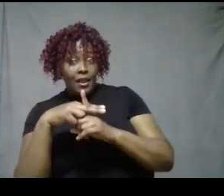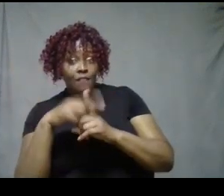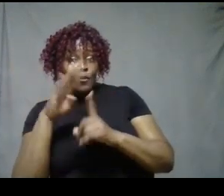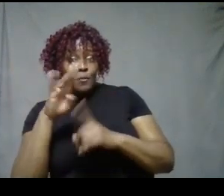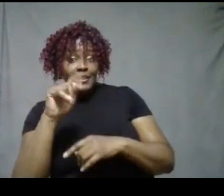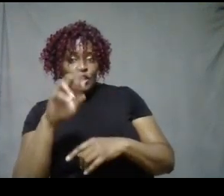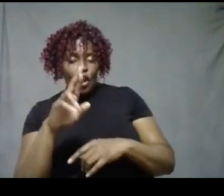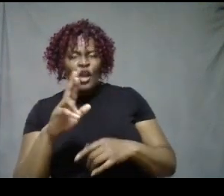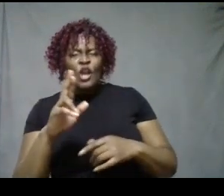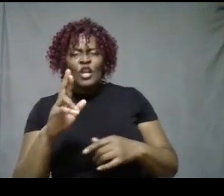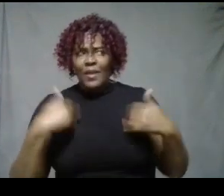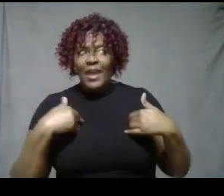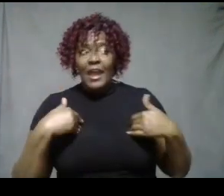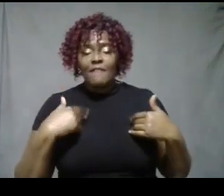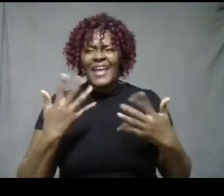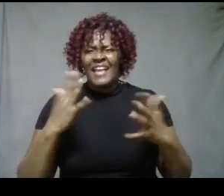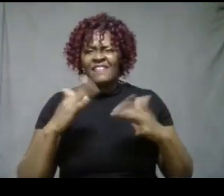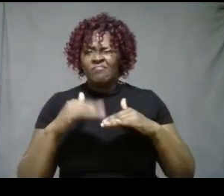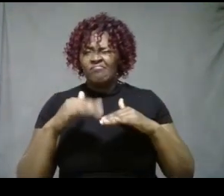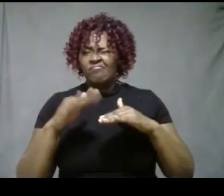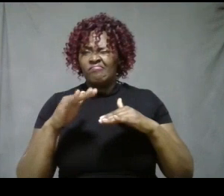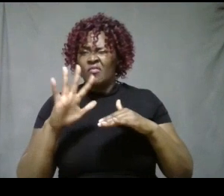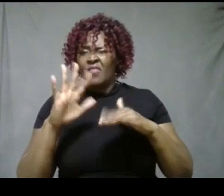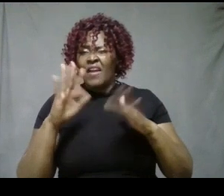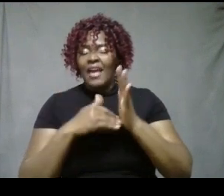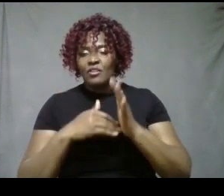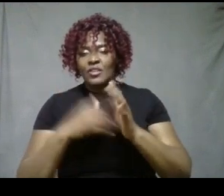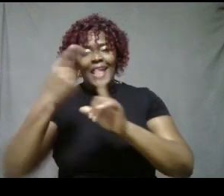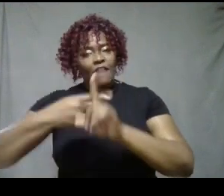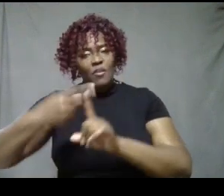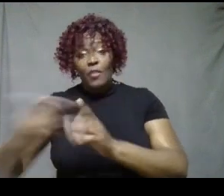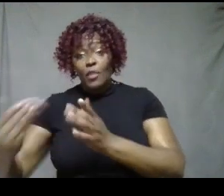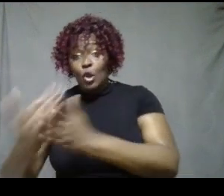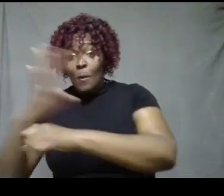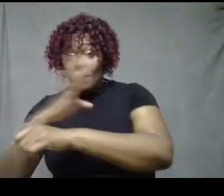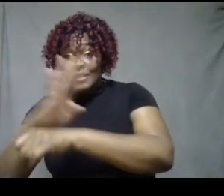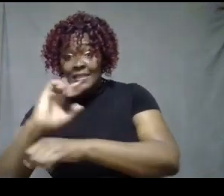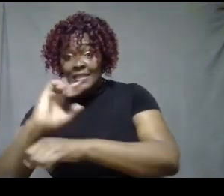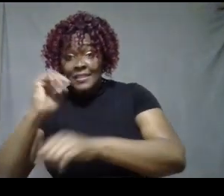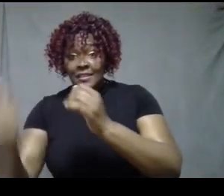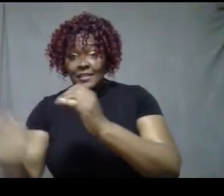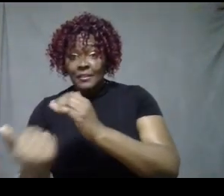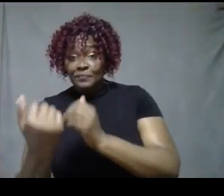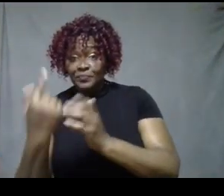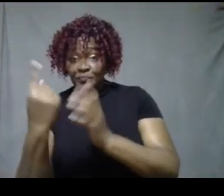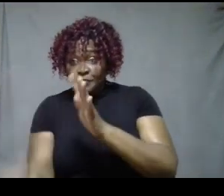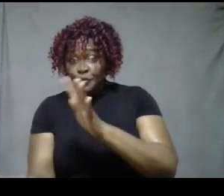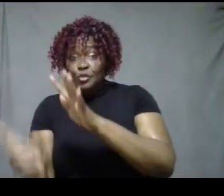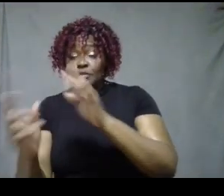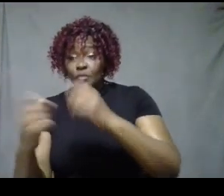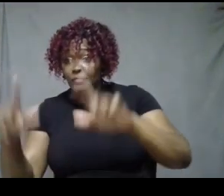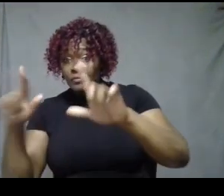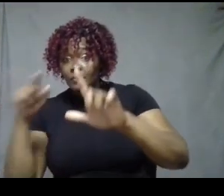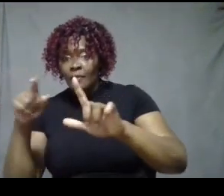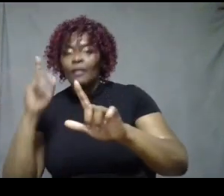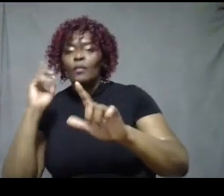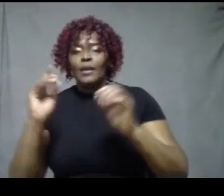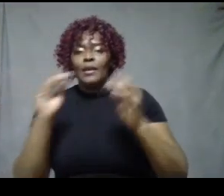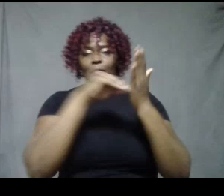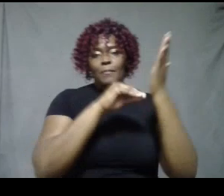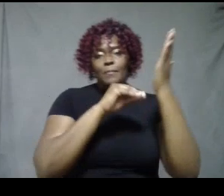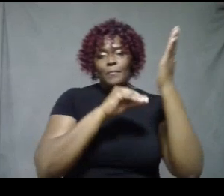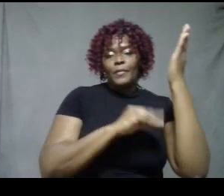5,000 recipients on that list, and we're always updating it monthly when those new BTRs come in. So we do have that email blast. Thank you, Mr. Durian. We have